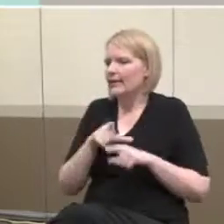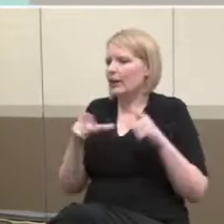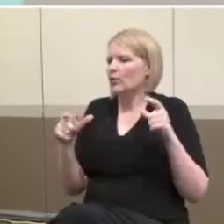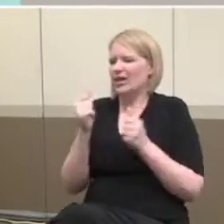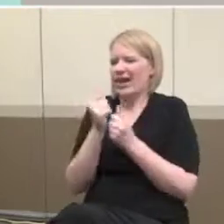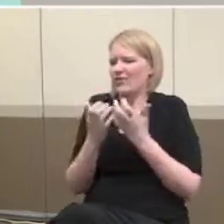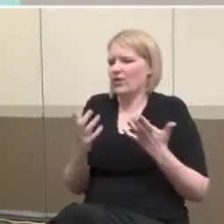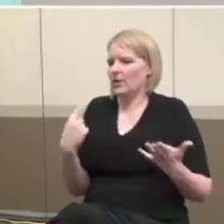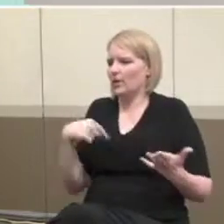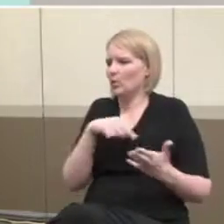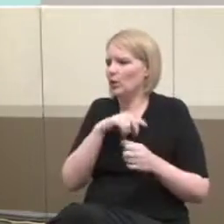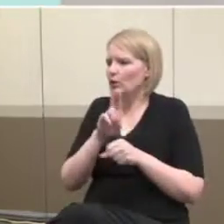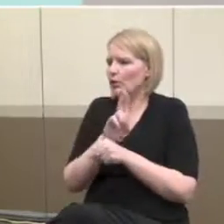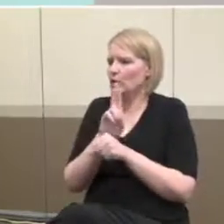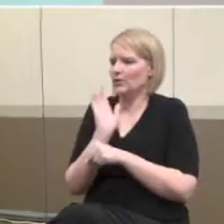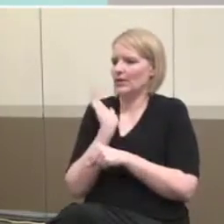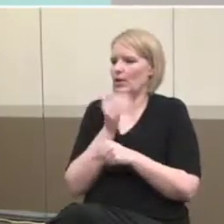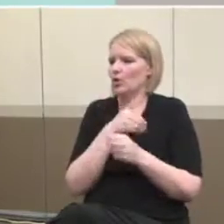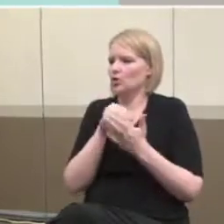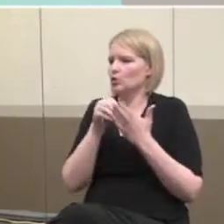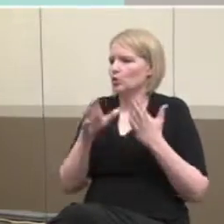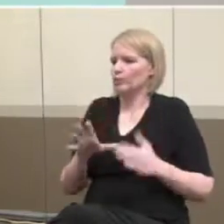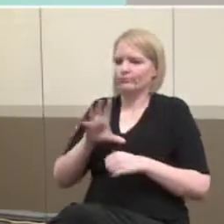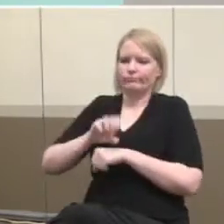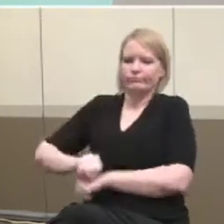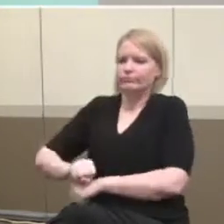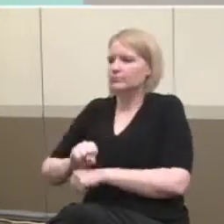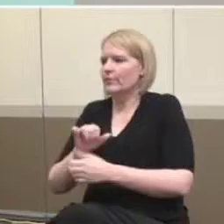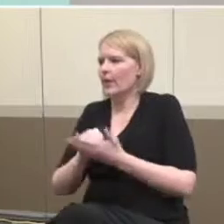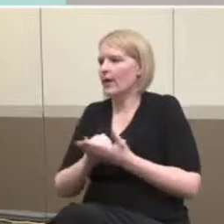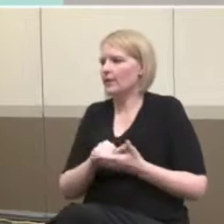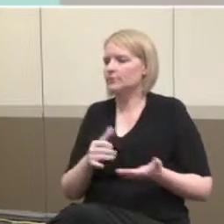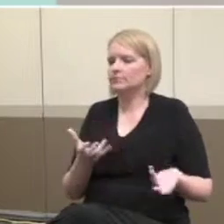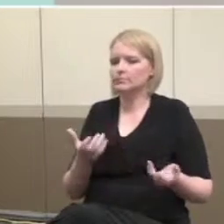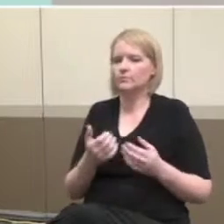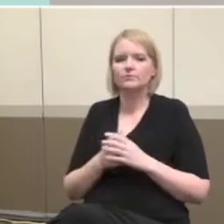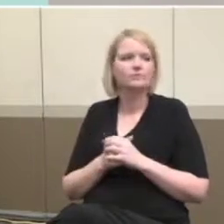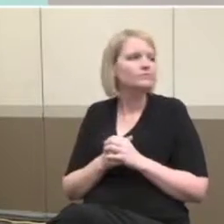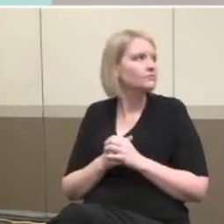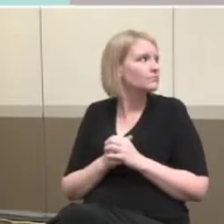we use and our students are used to and very comfortable with using.